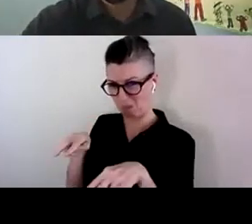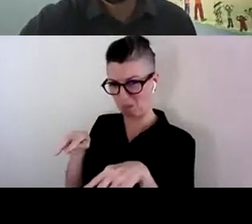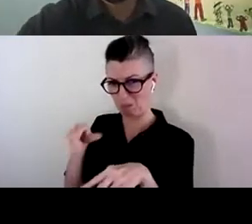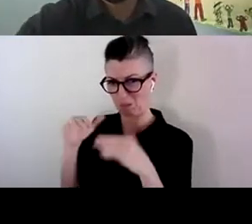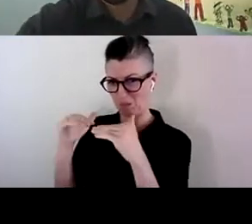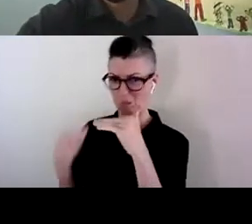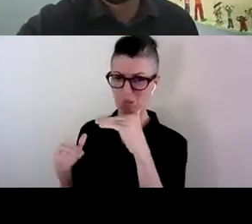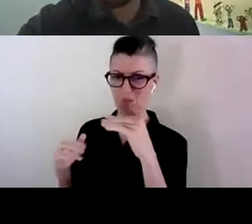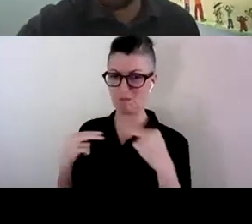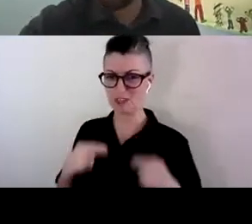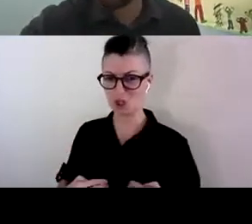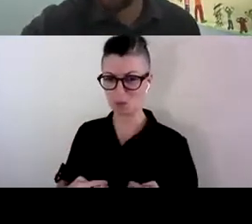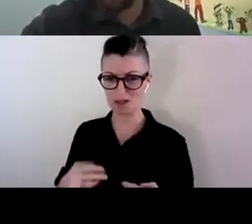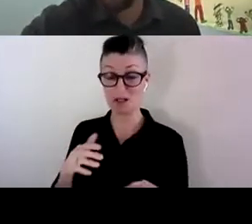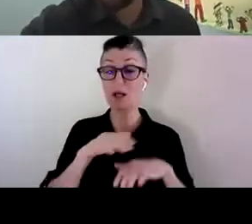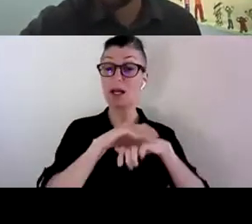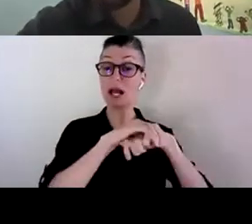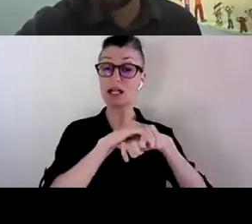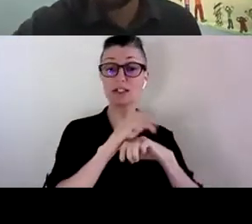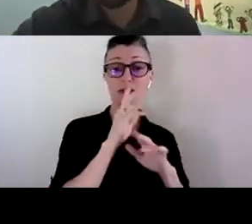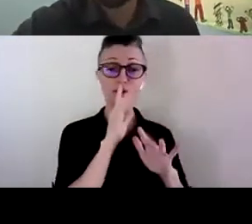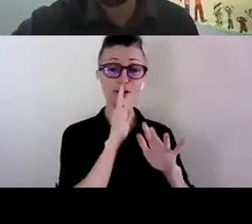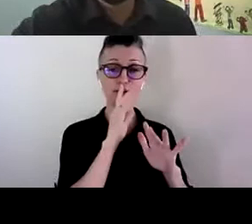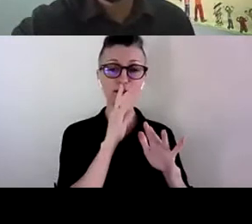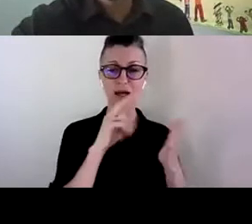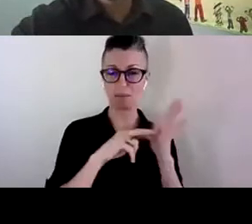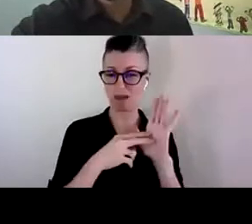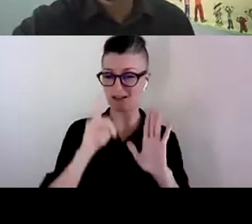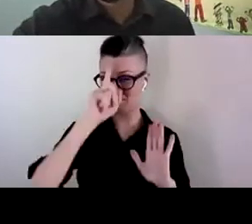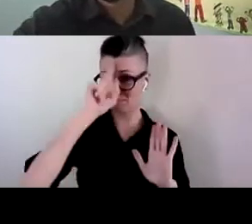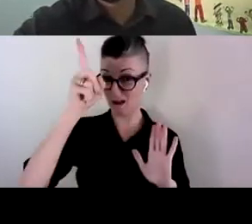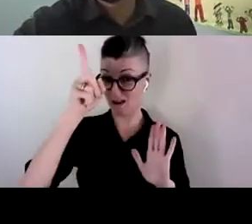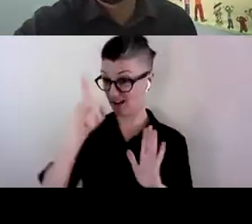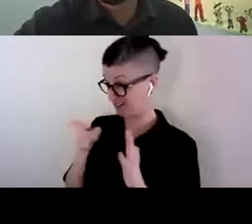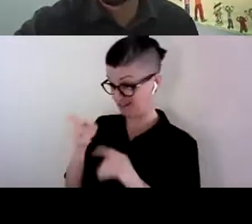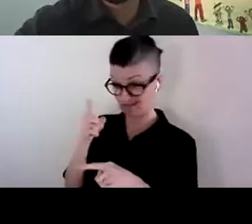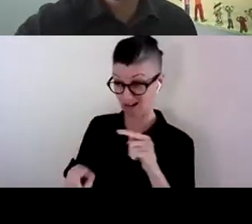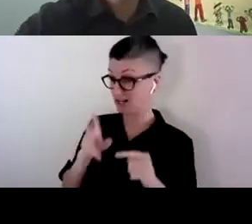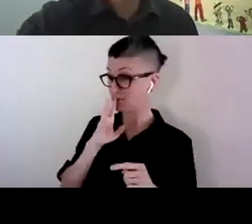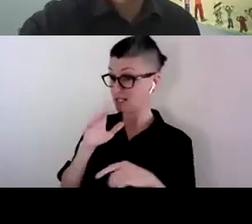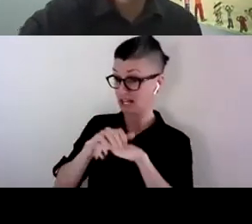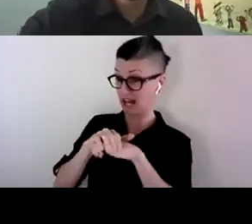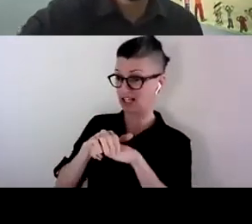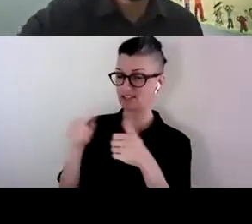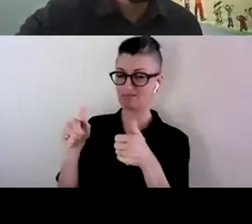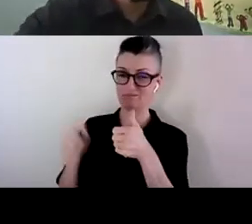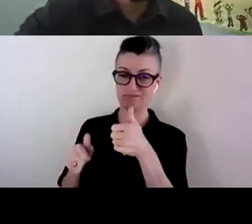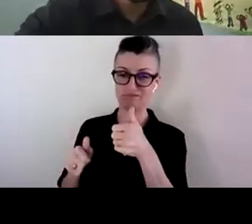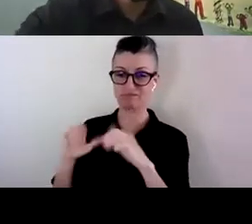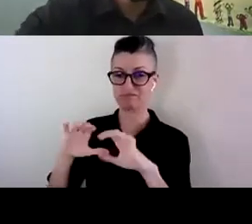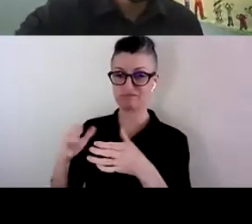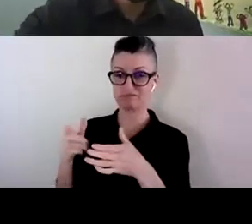is regarded as an indicator of intelligence, and where people who cannot speak English are regarded as lower class and